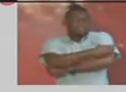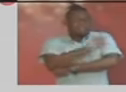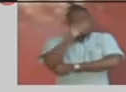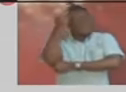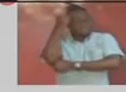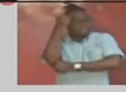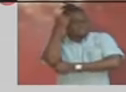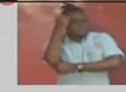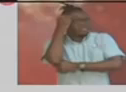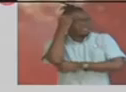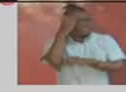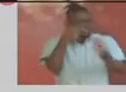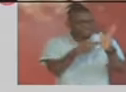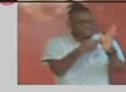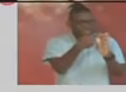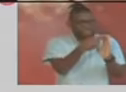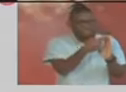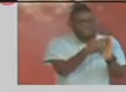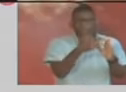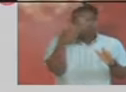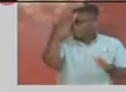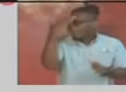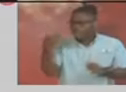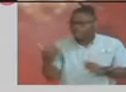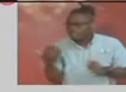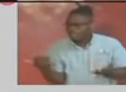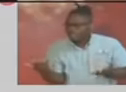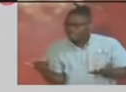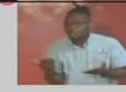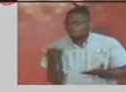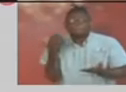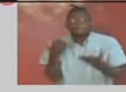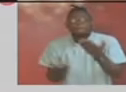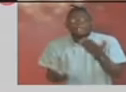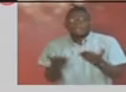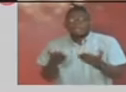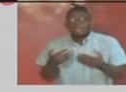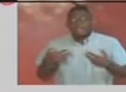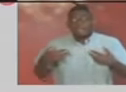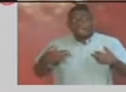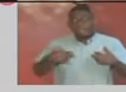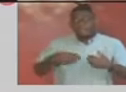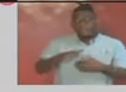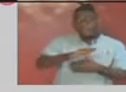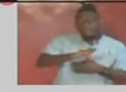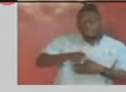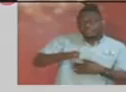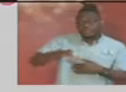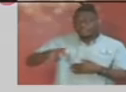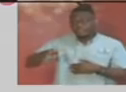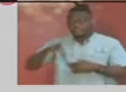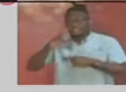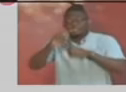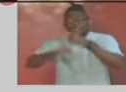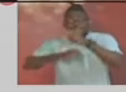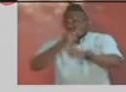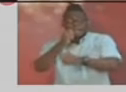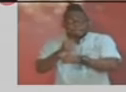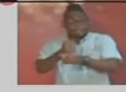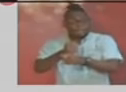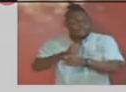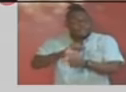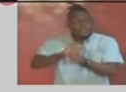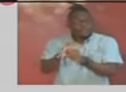The rationale for it has always been the possibility of variants, and Dr. Indar will go into the details in the region after. We are